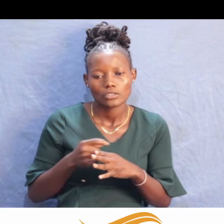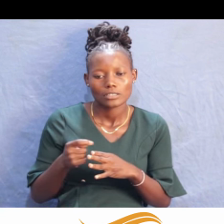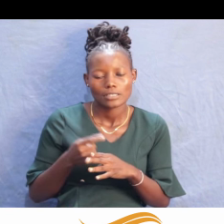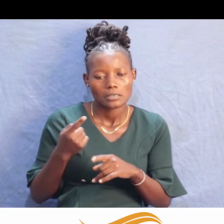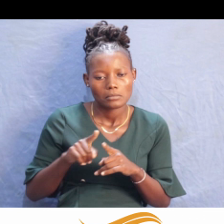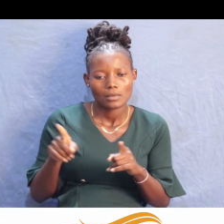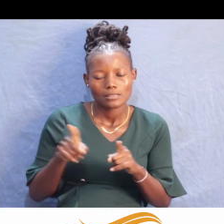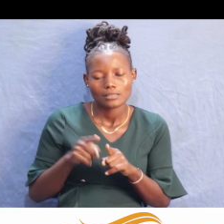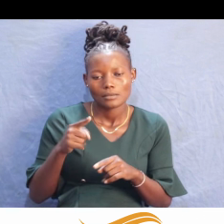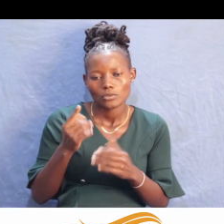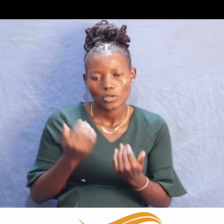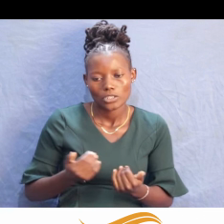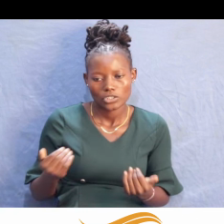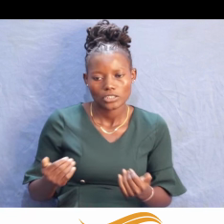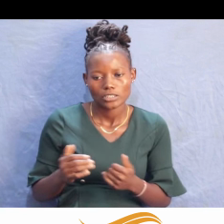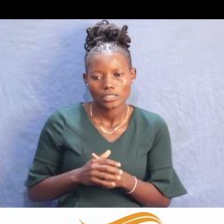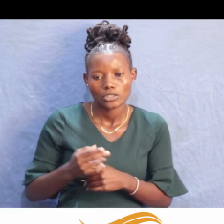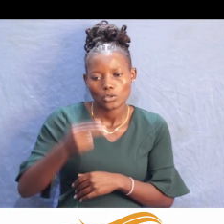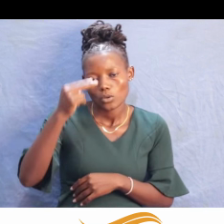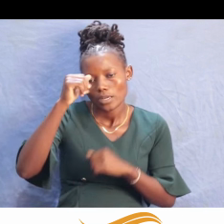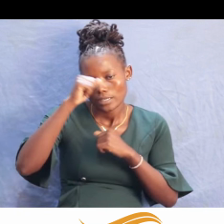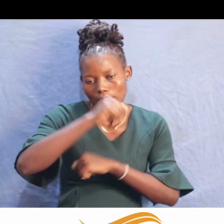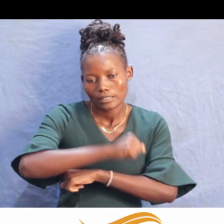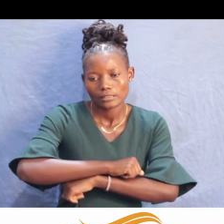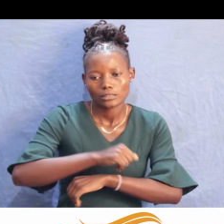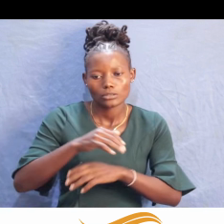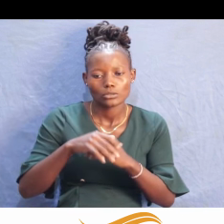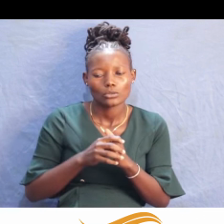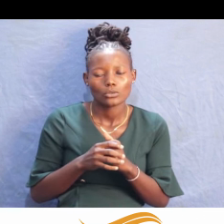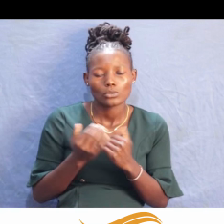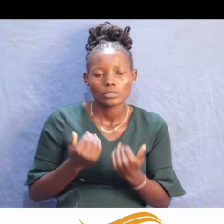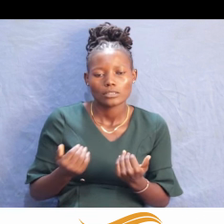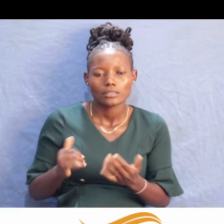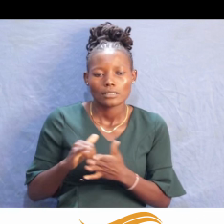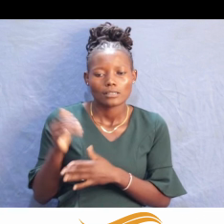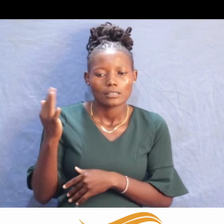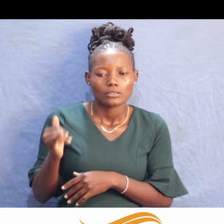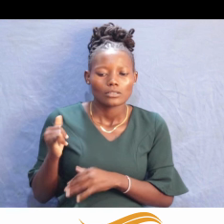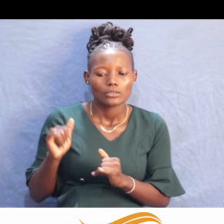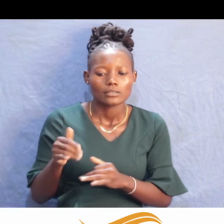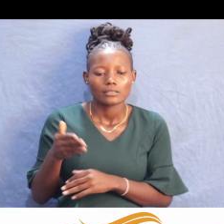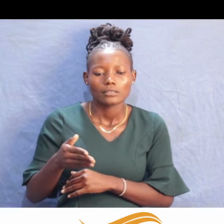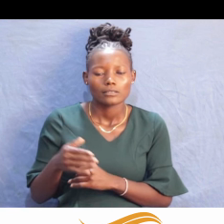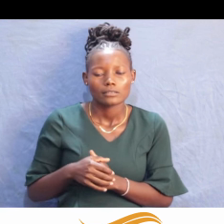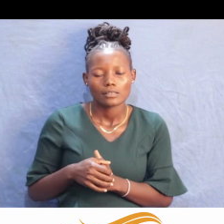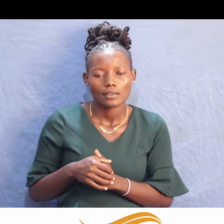kids, you're a high school kid. Again, this doesn't matter where you live in this planet. This stuff, this is for